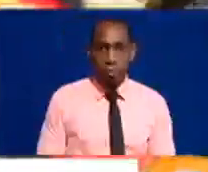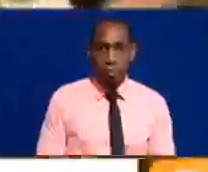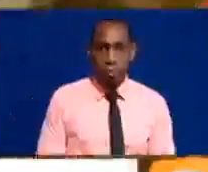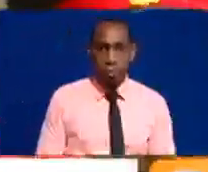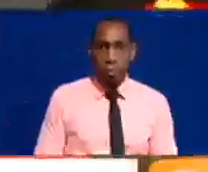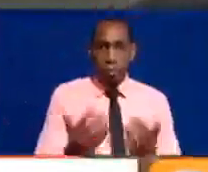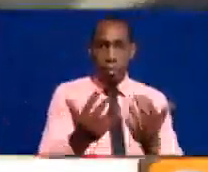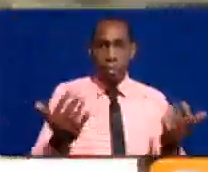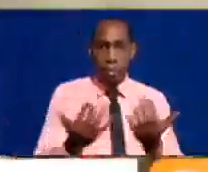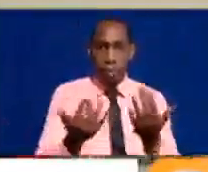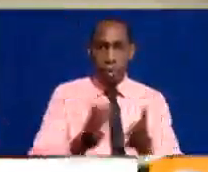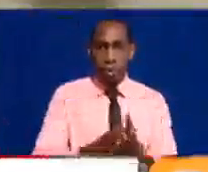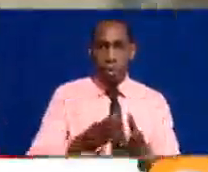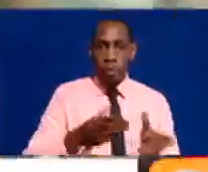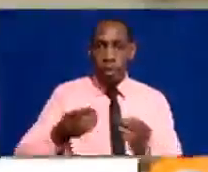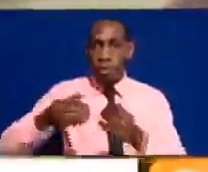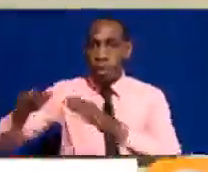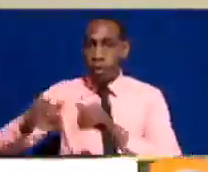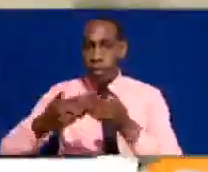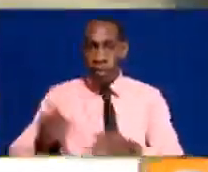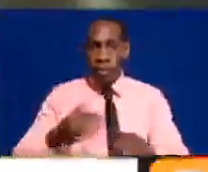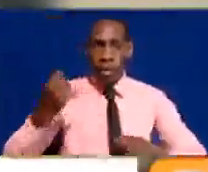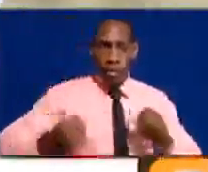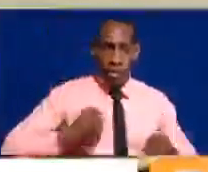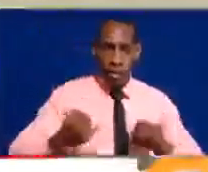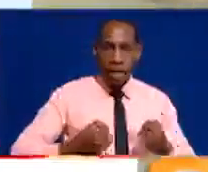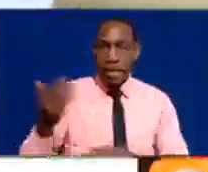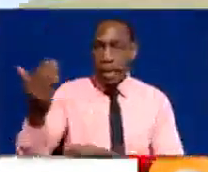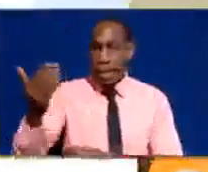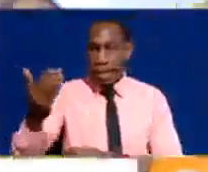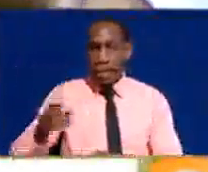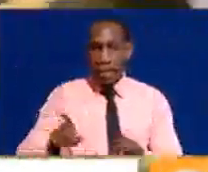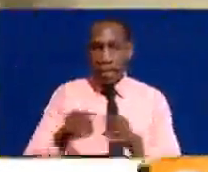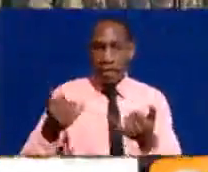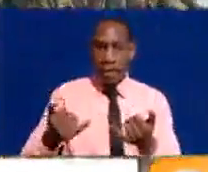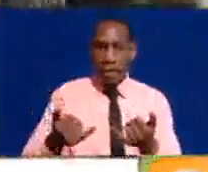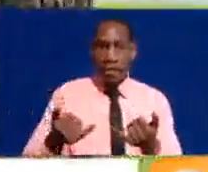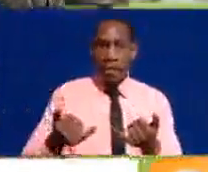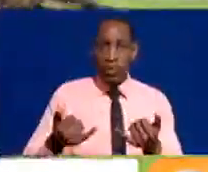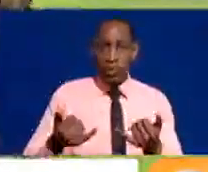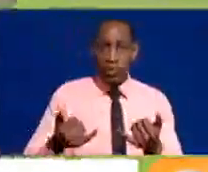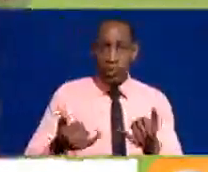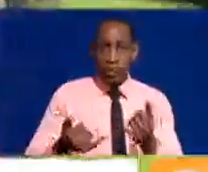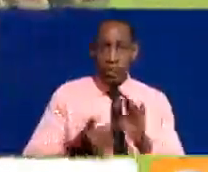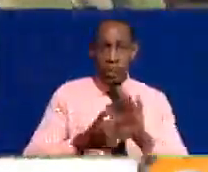The parade will march out to pave way for entertainment and speeches that will characterize